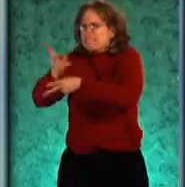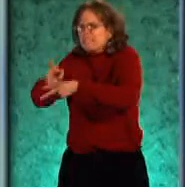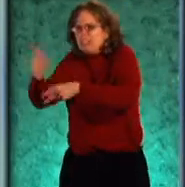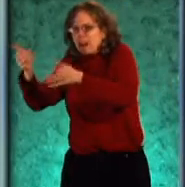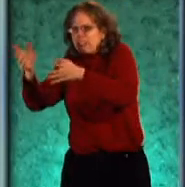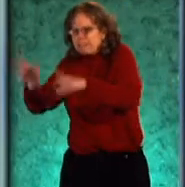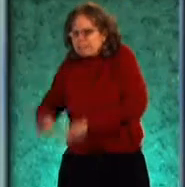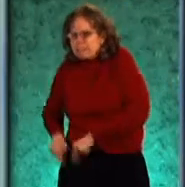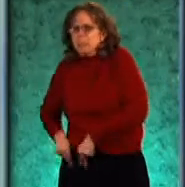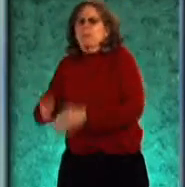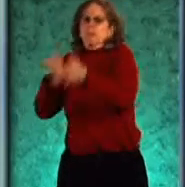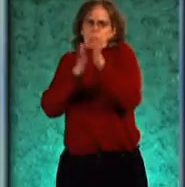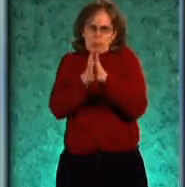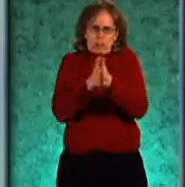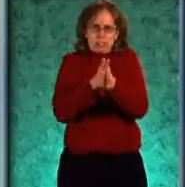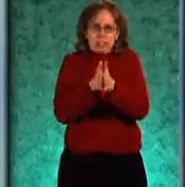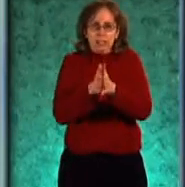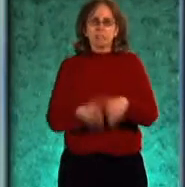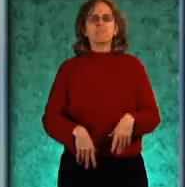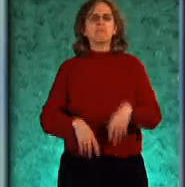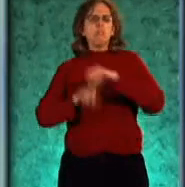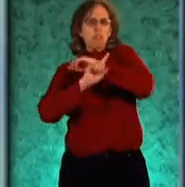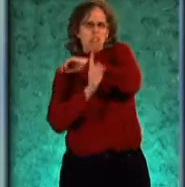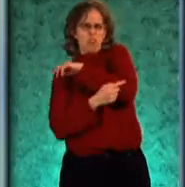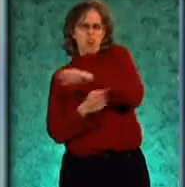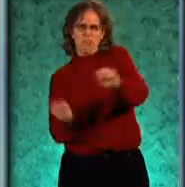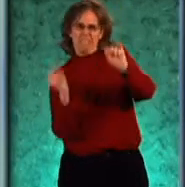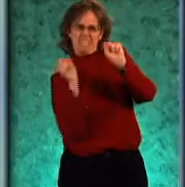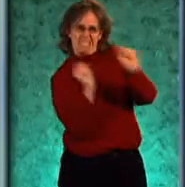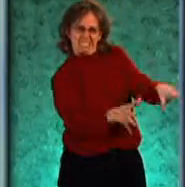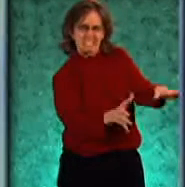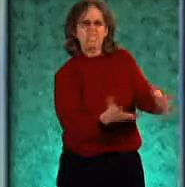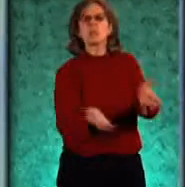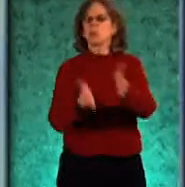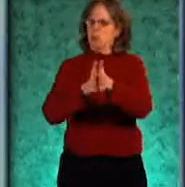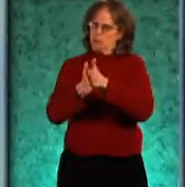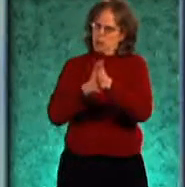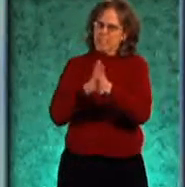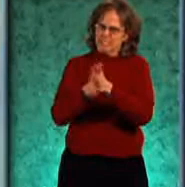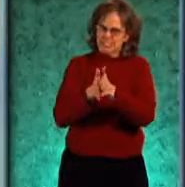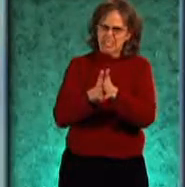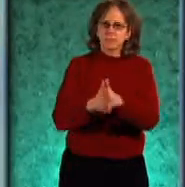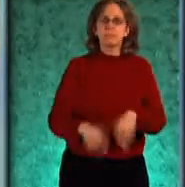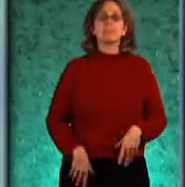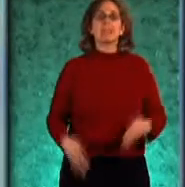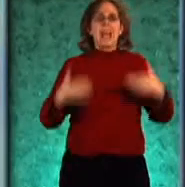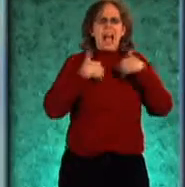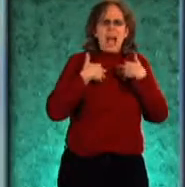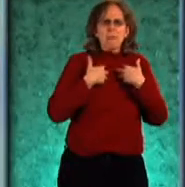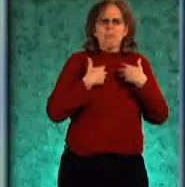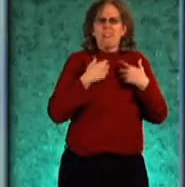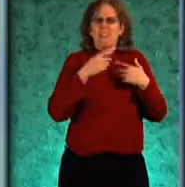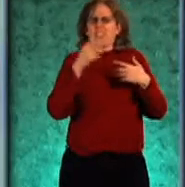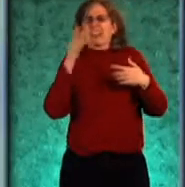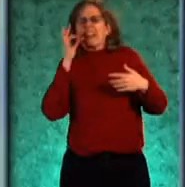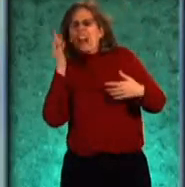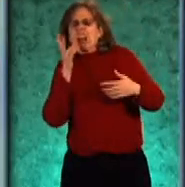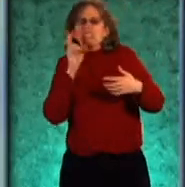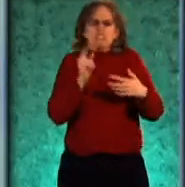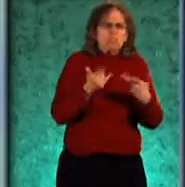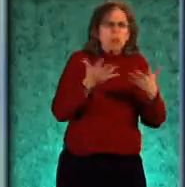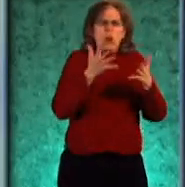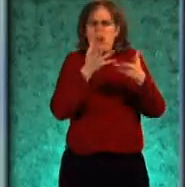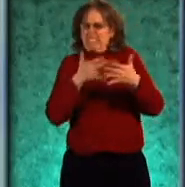wearer. Wash your hands after handling garbage. If you clean up animal waste, clean out a pet's cage or litter